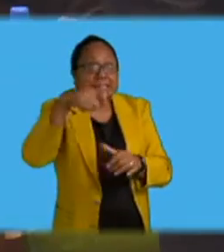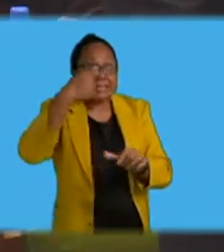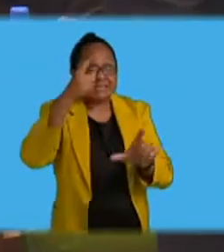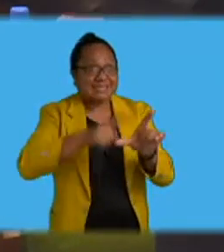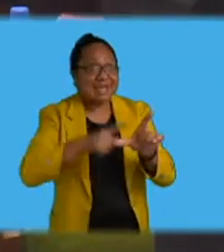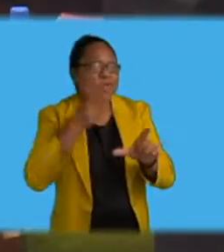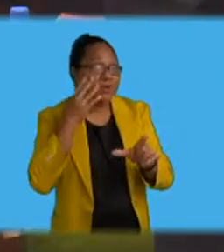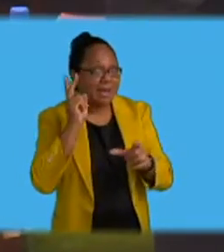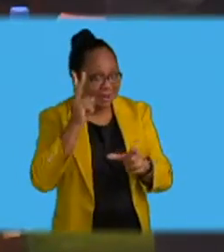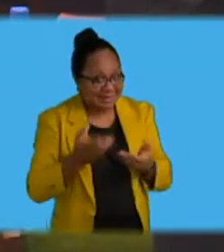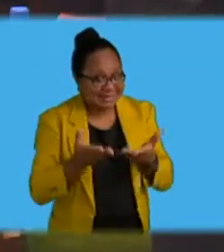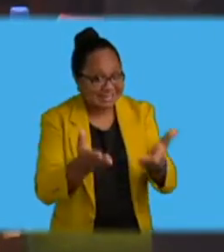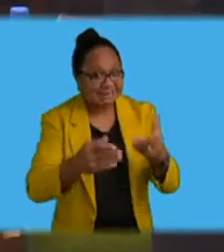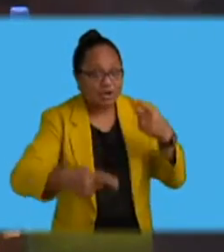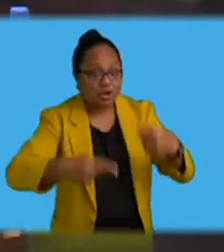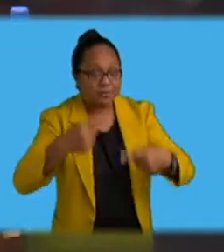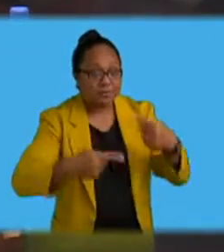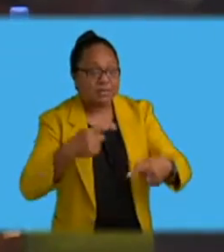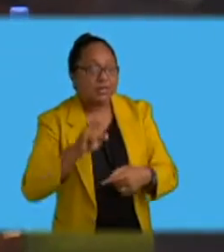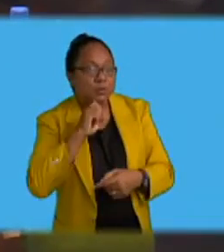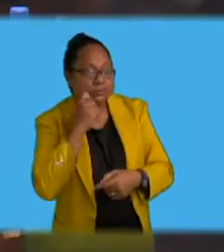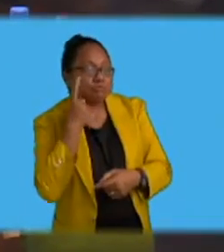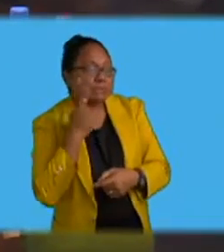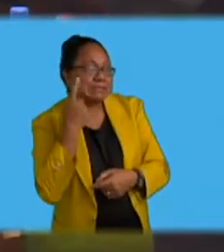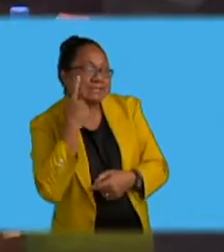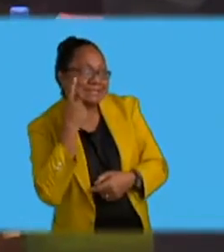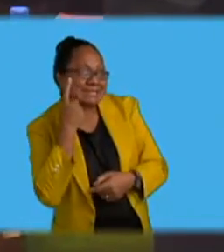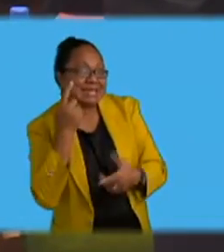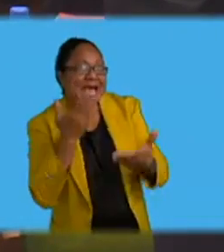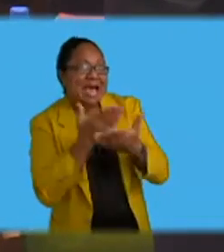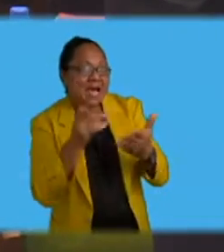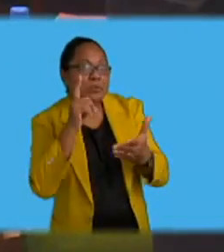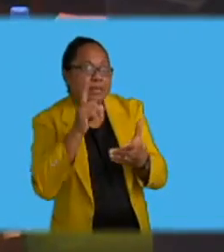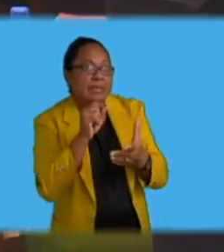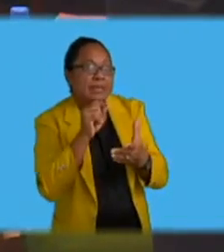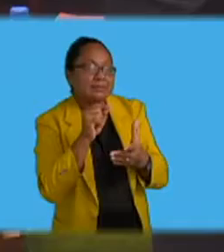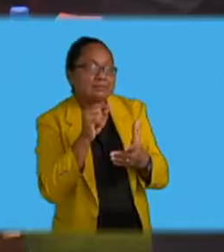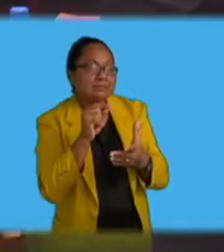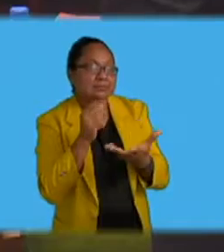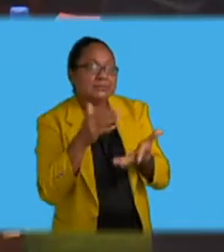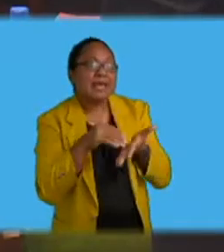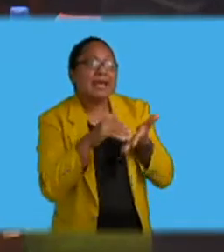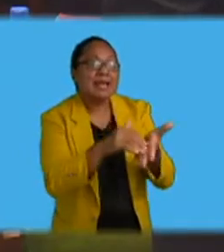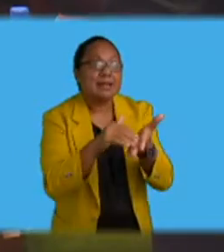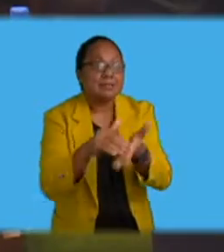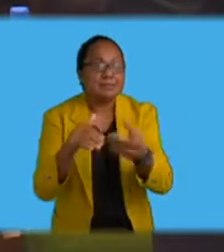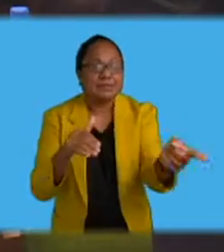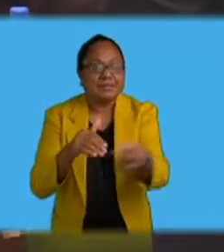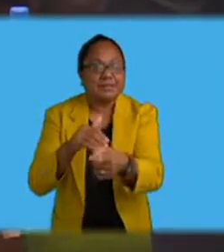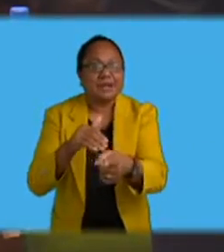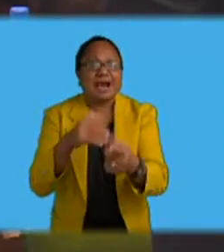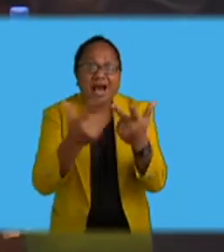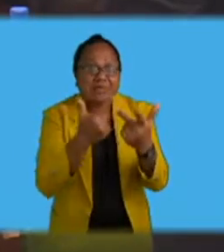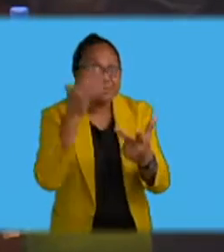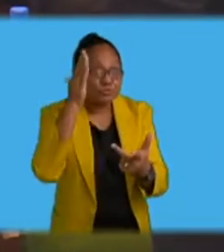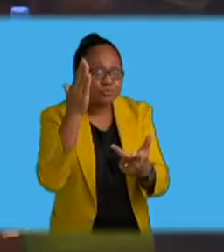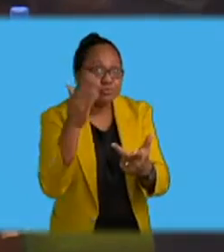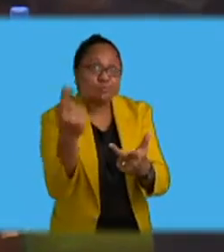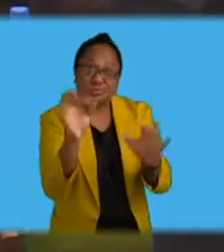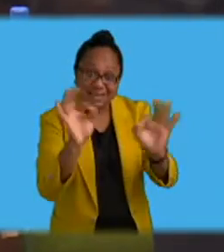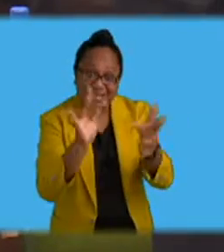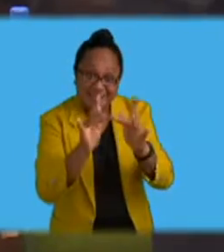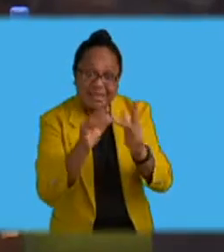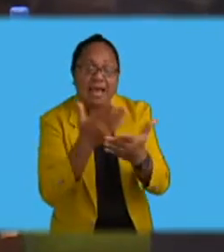run this competition, we will look at how we could facilitate access to them to participate in this